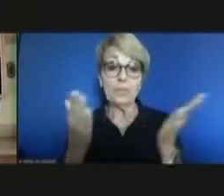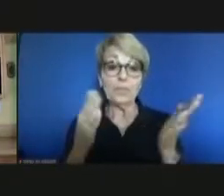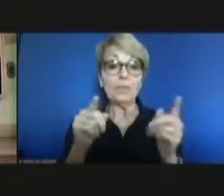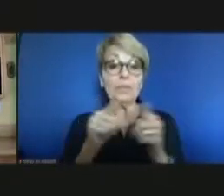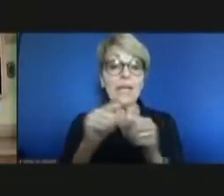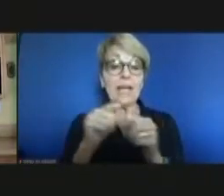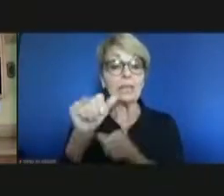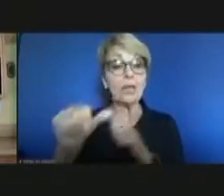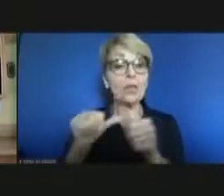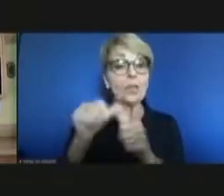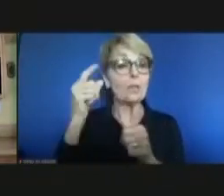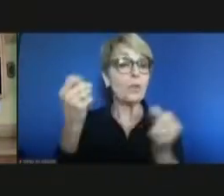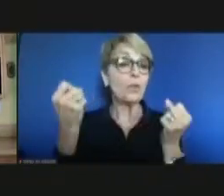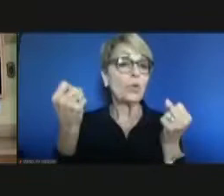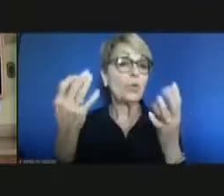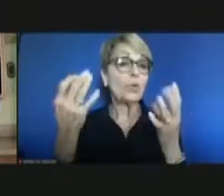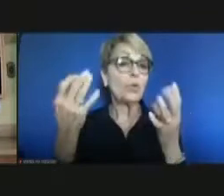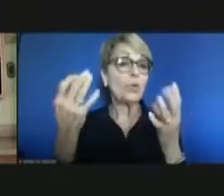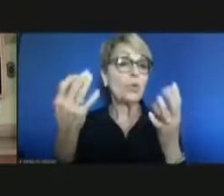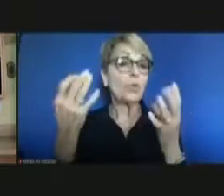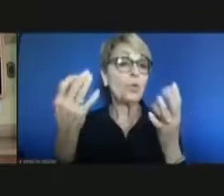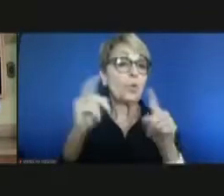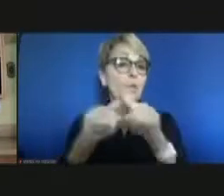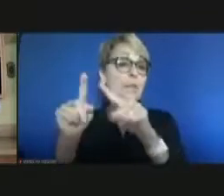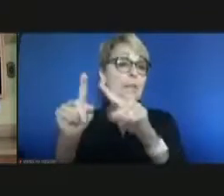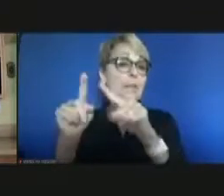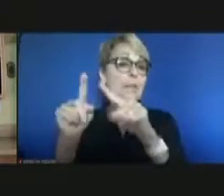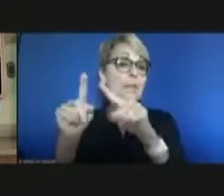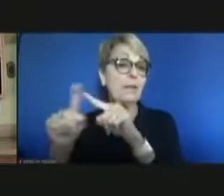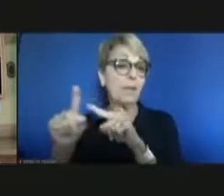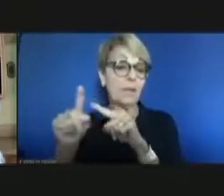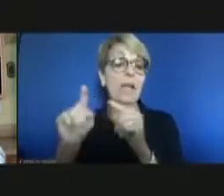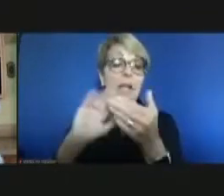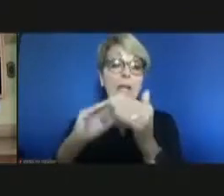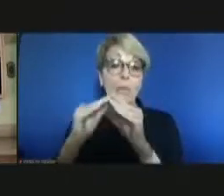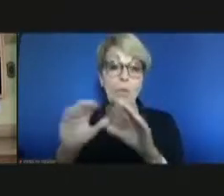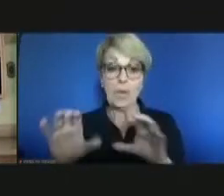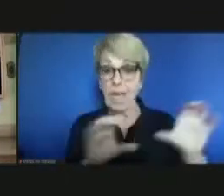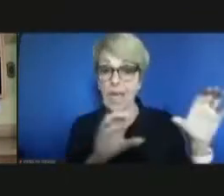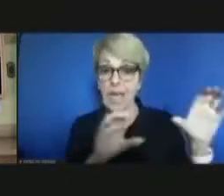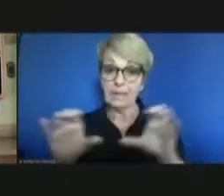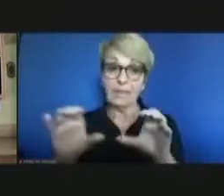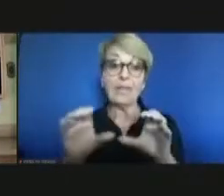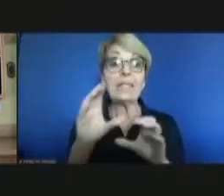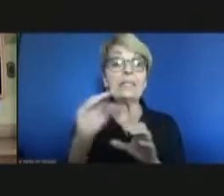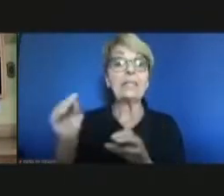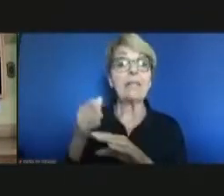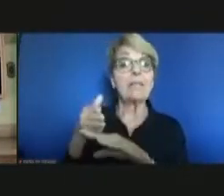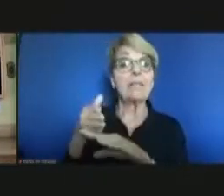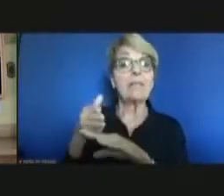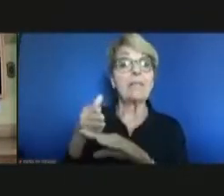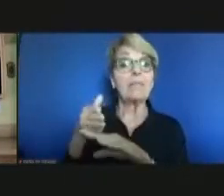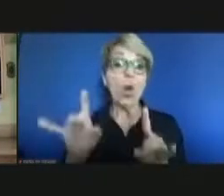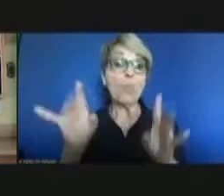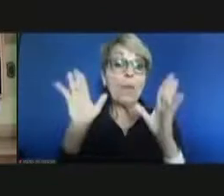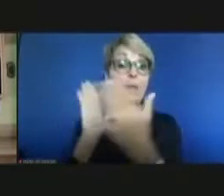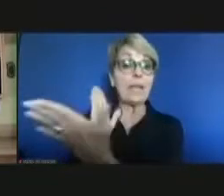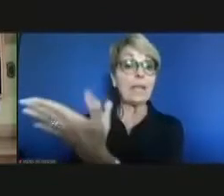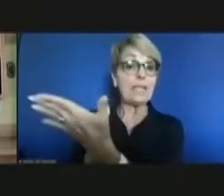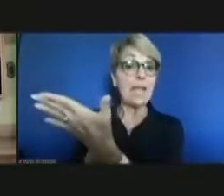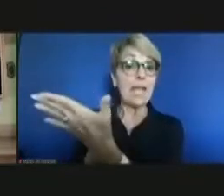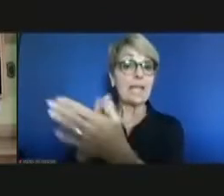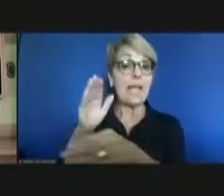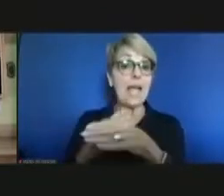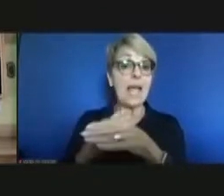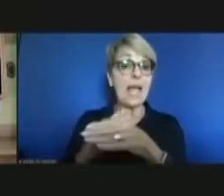for numerous community activities. And in fact, following the horrific attack at Tree of Life